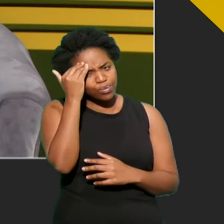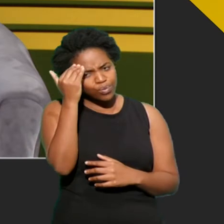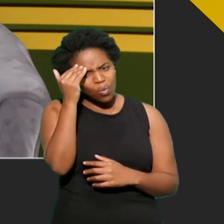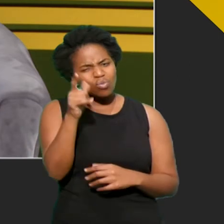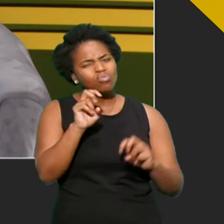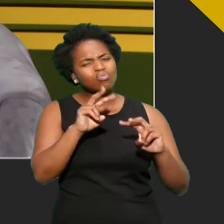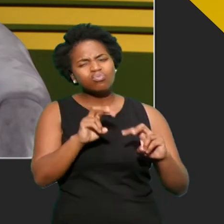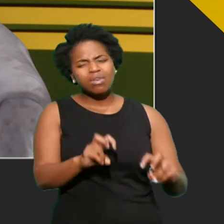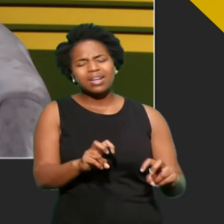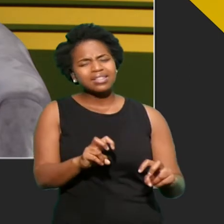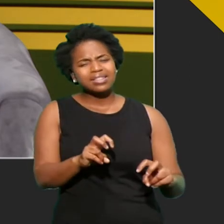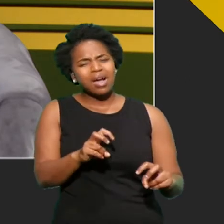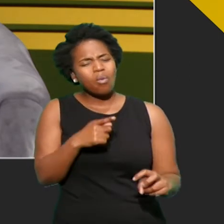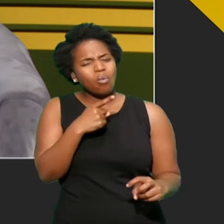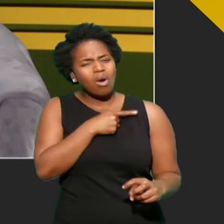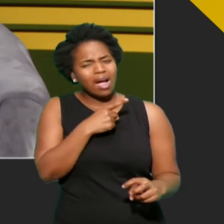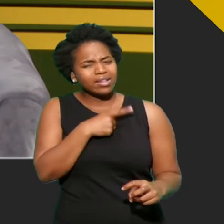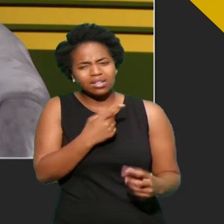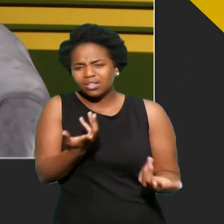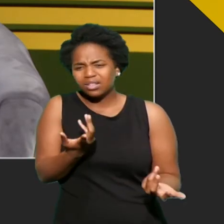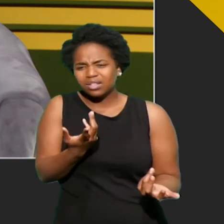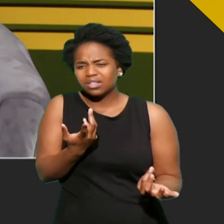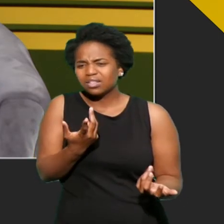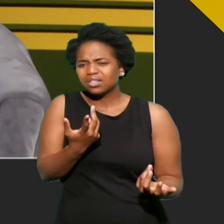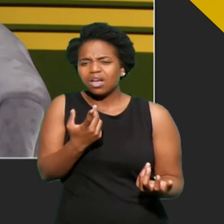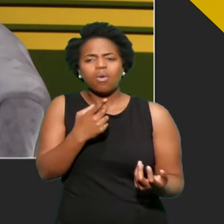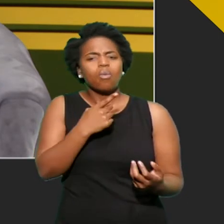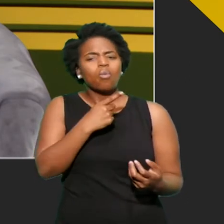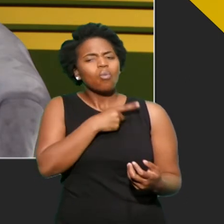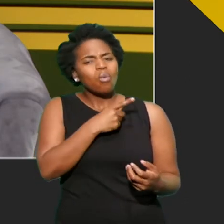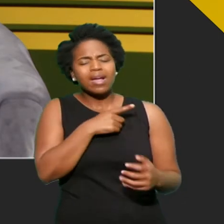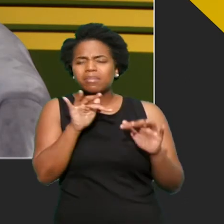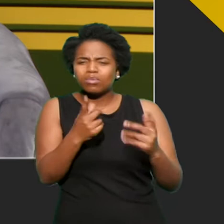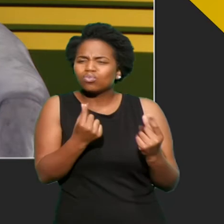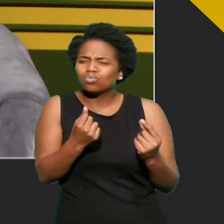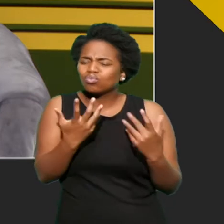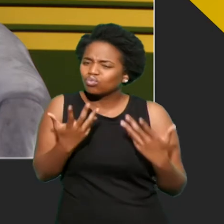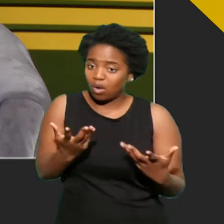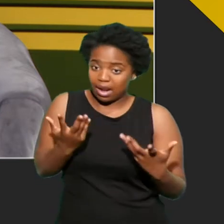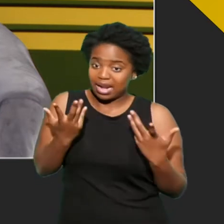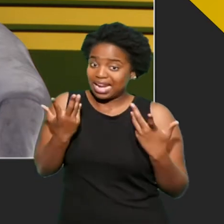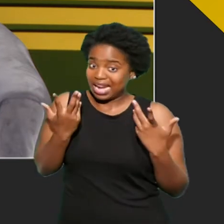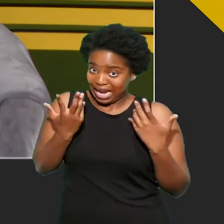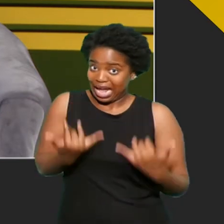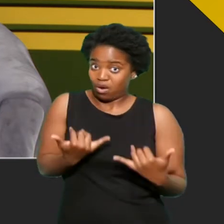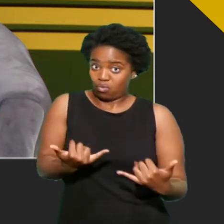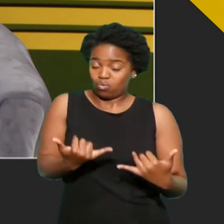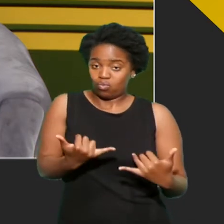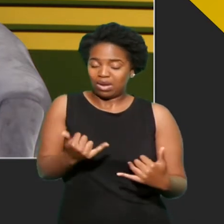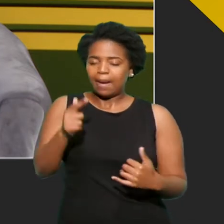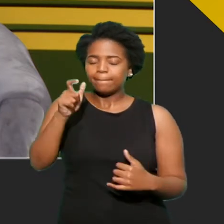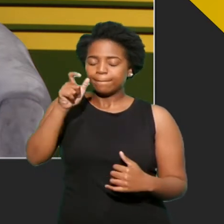research. And I think we'll perhaps start with the perpetrator, Professor. Right now, a